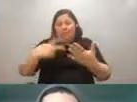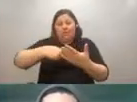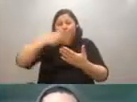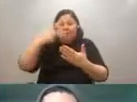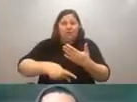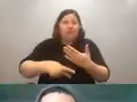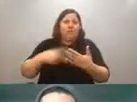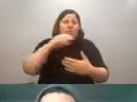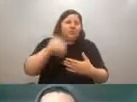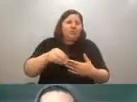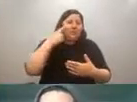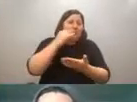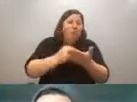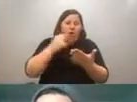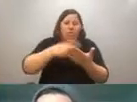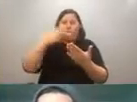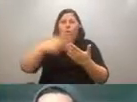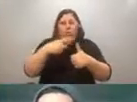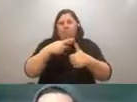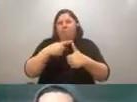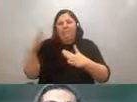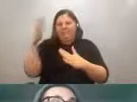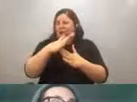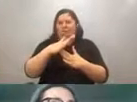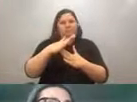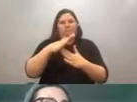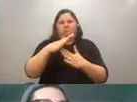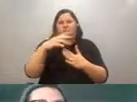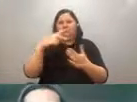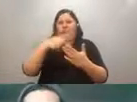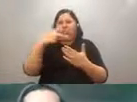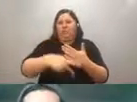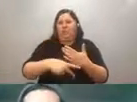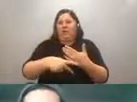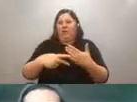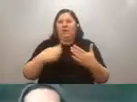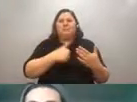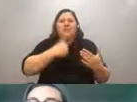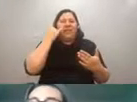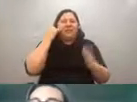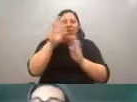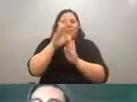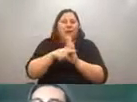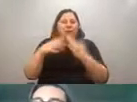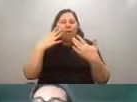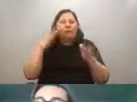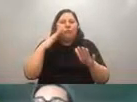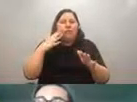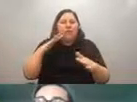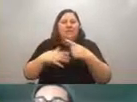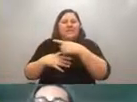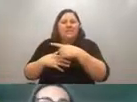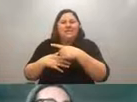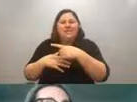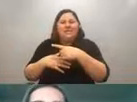art programs uh is our biggest uh program i'm sorry if you hear noise someone's someone's decided at this time